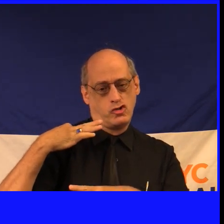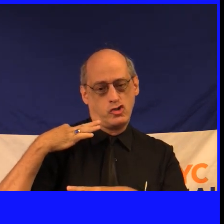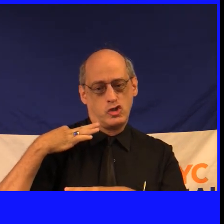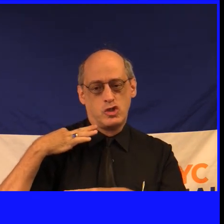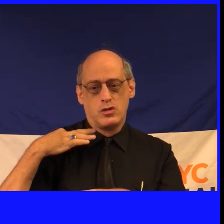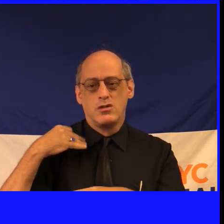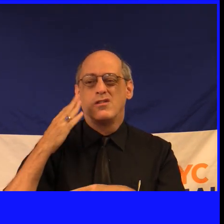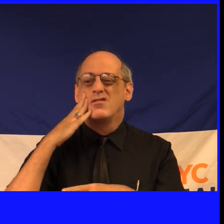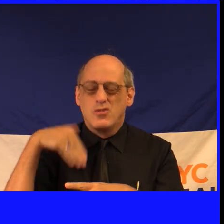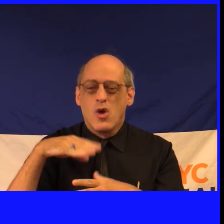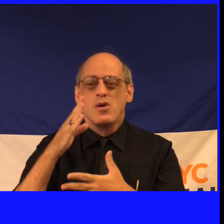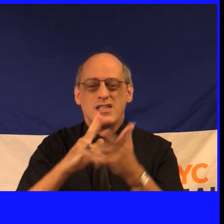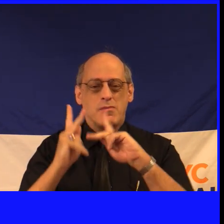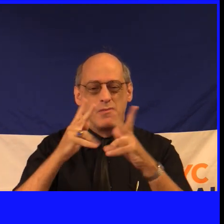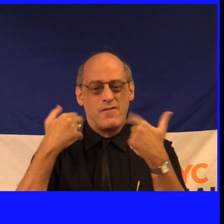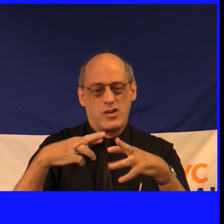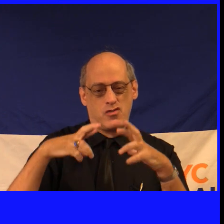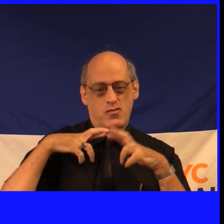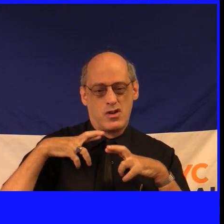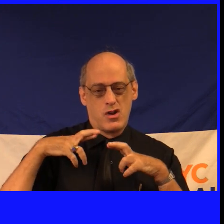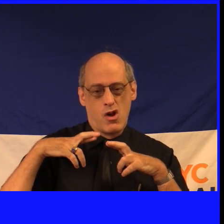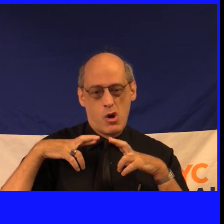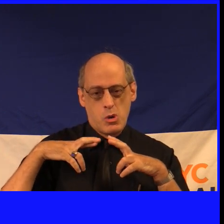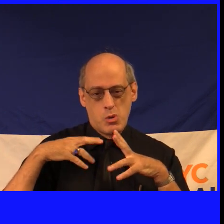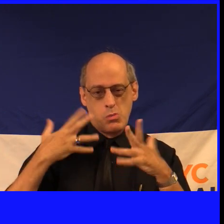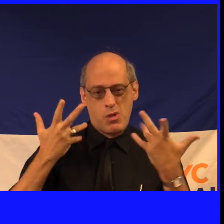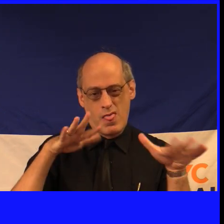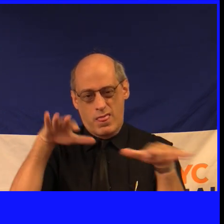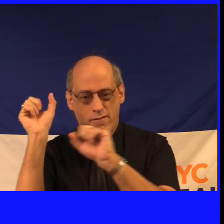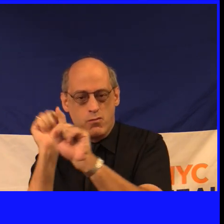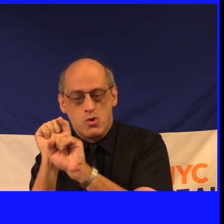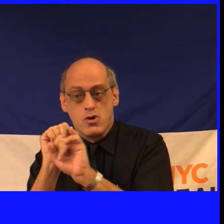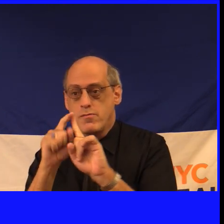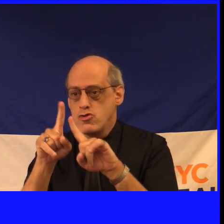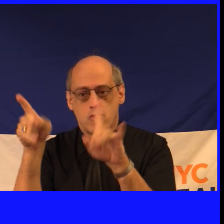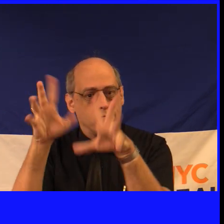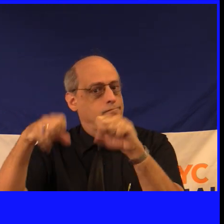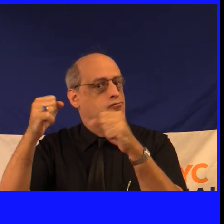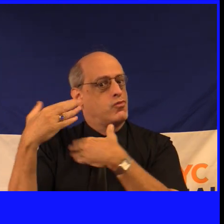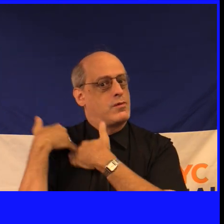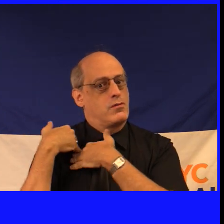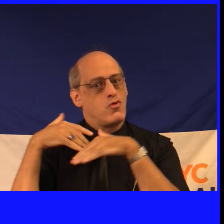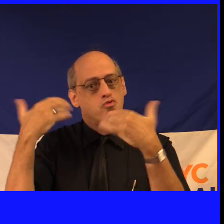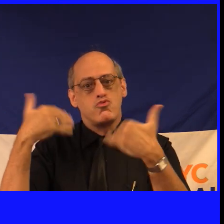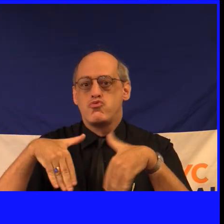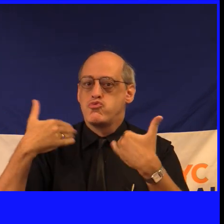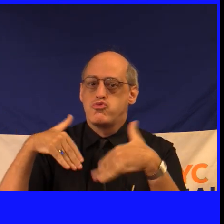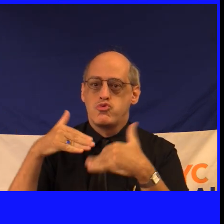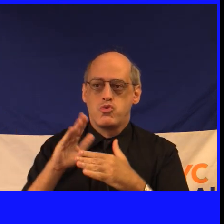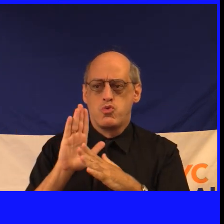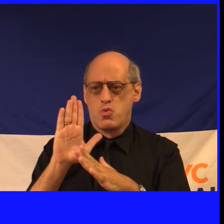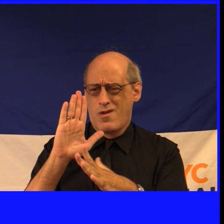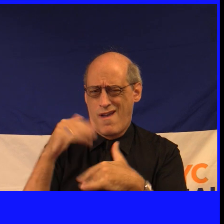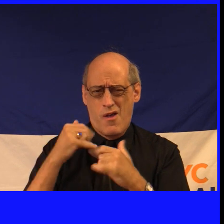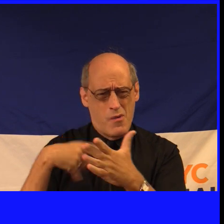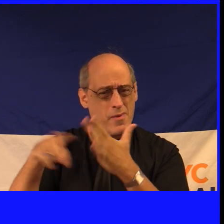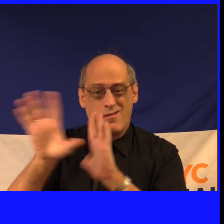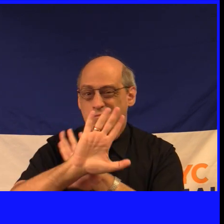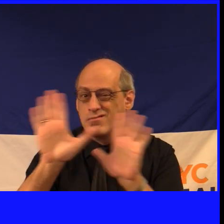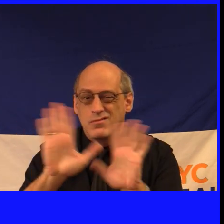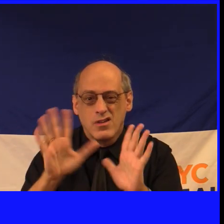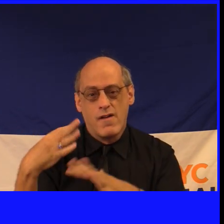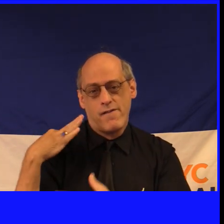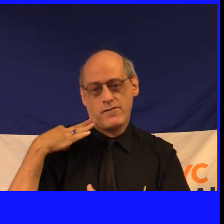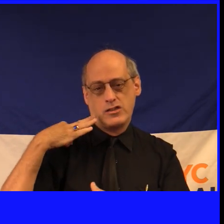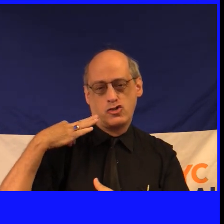and trying to do all this extra work when you're getting audited for things that you have passion for. Yes. And it's a volunteer basis. So I just want to thank you for that,